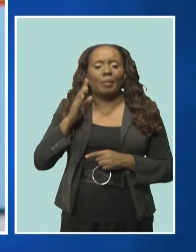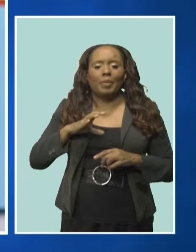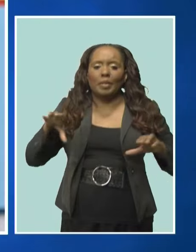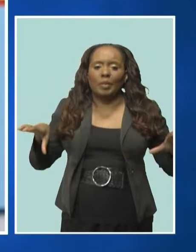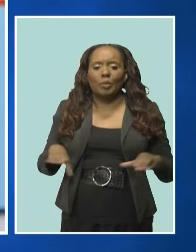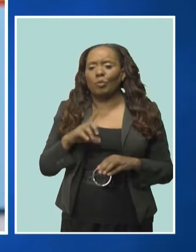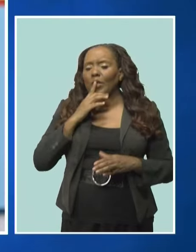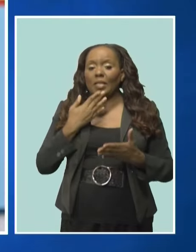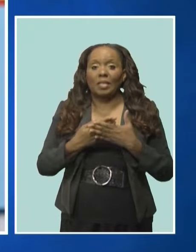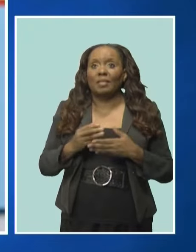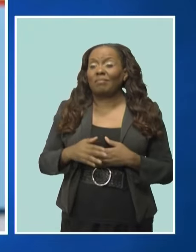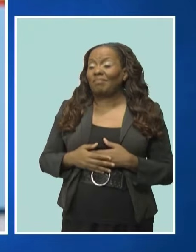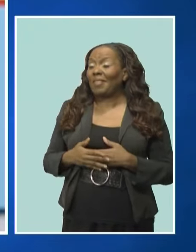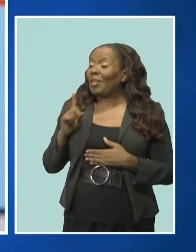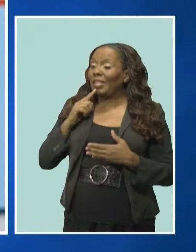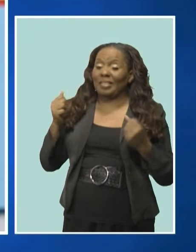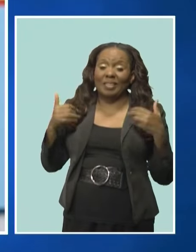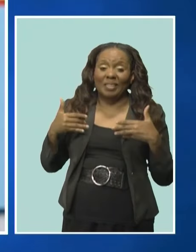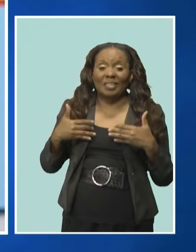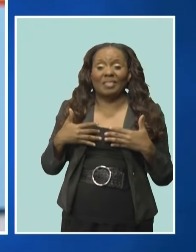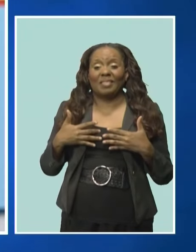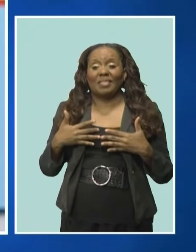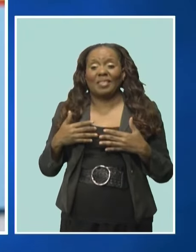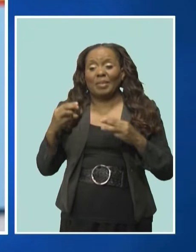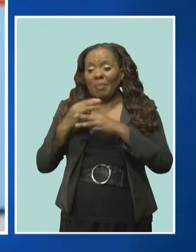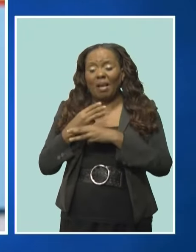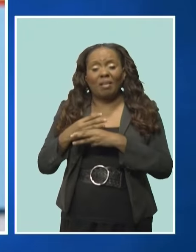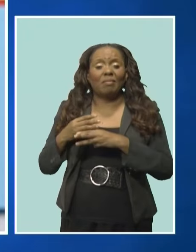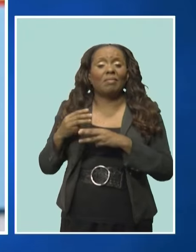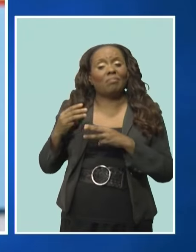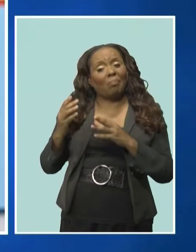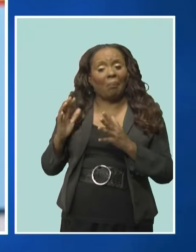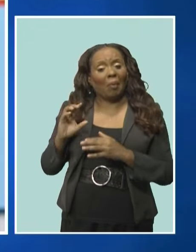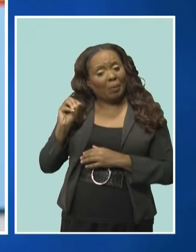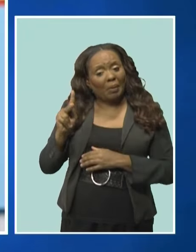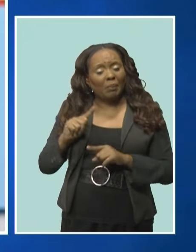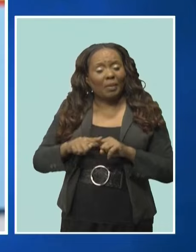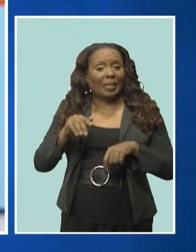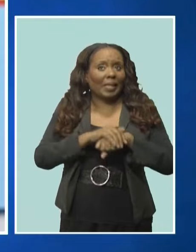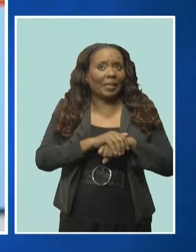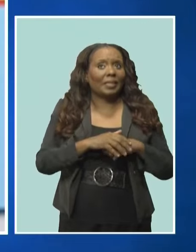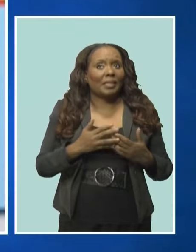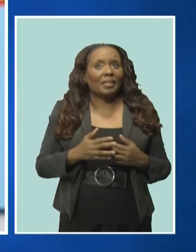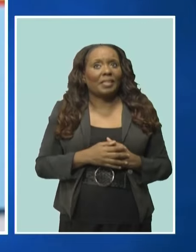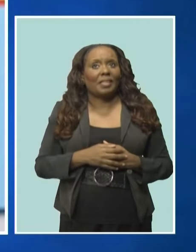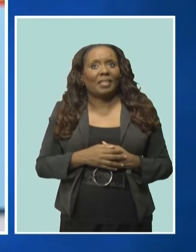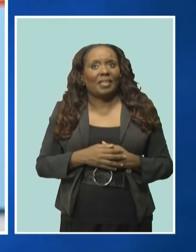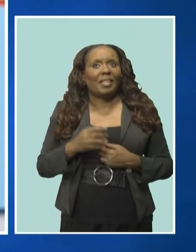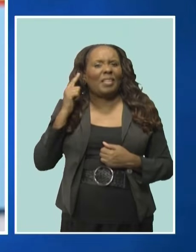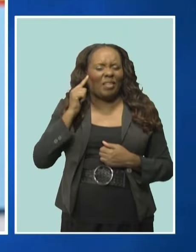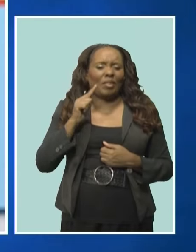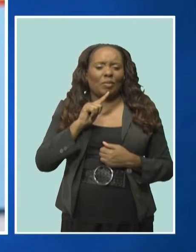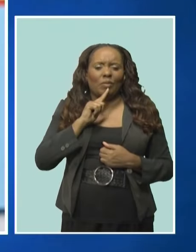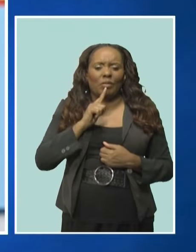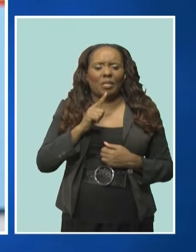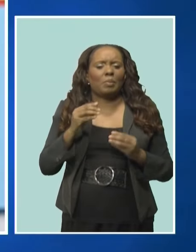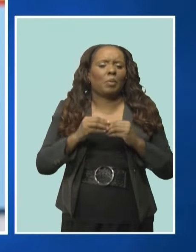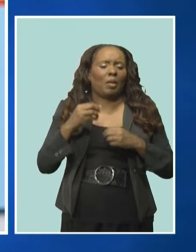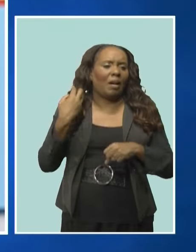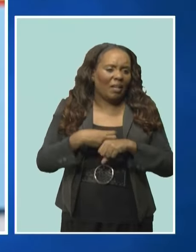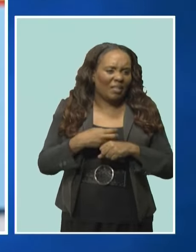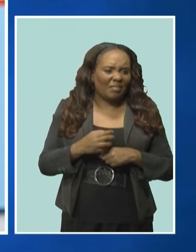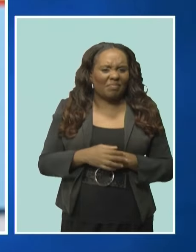the math seemed okay, but not the English. I expected it to be slightly harder. Finn said he